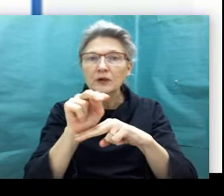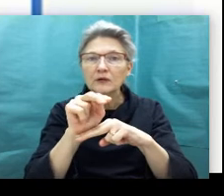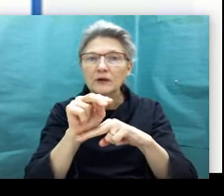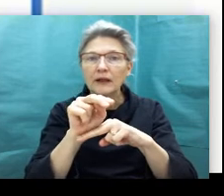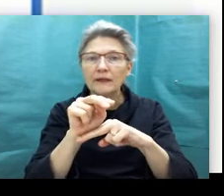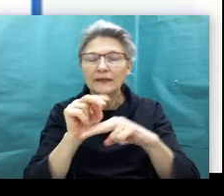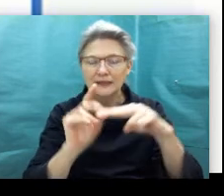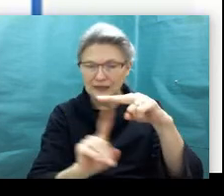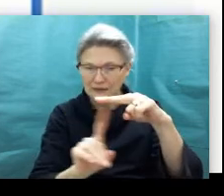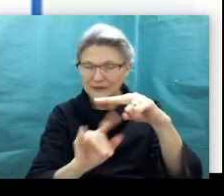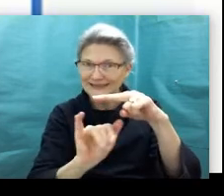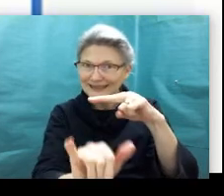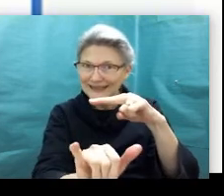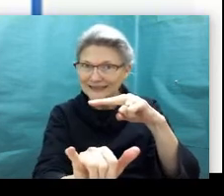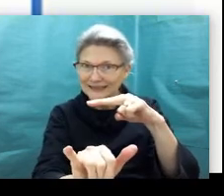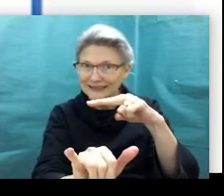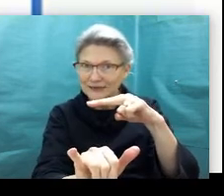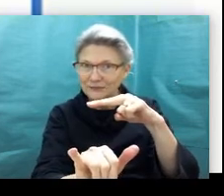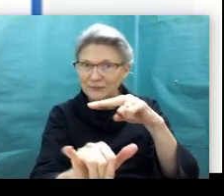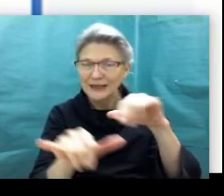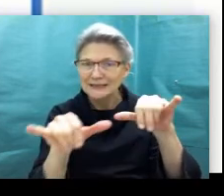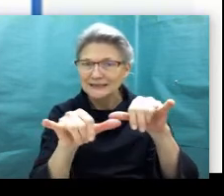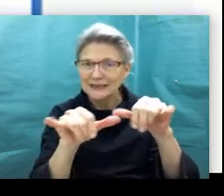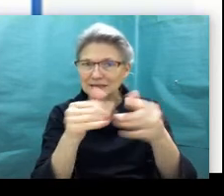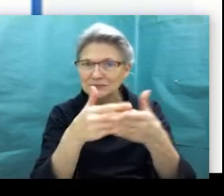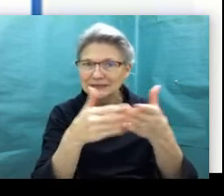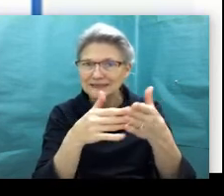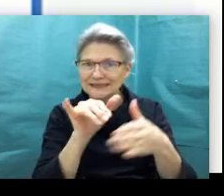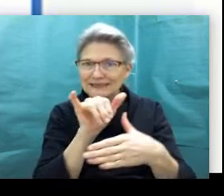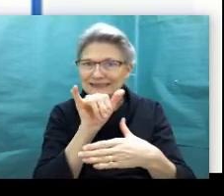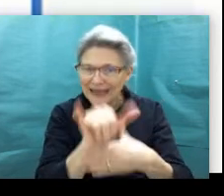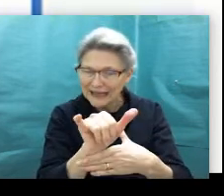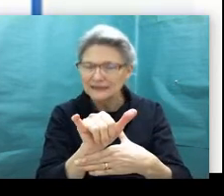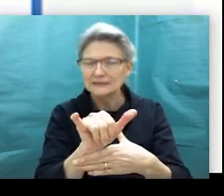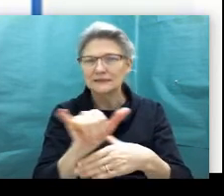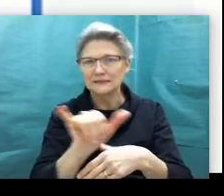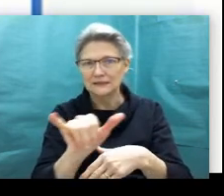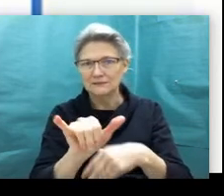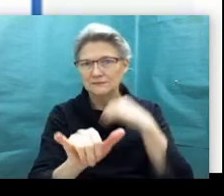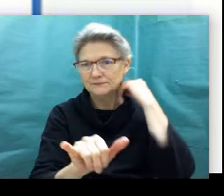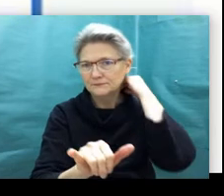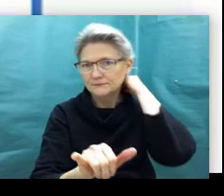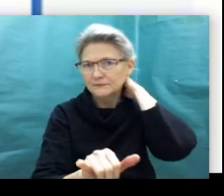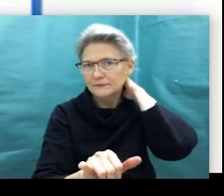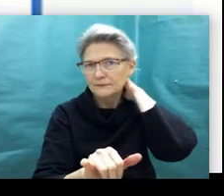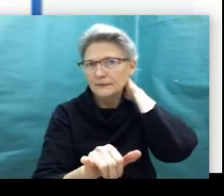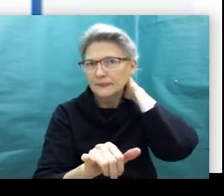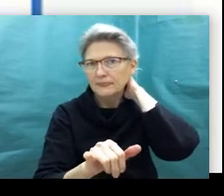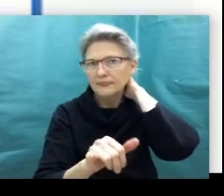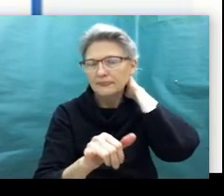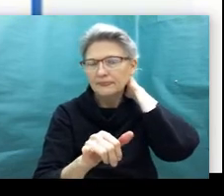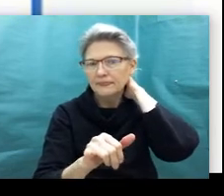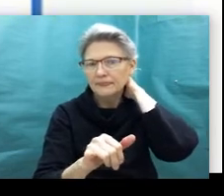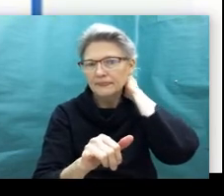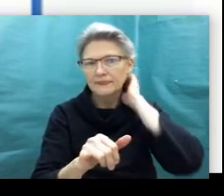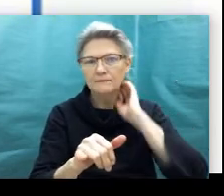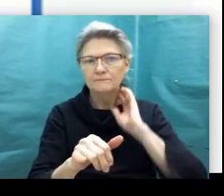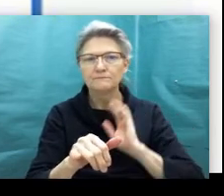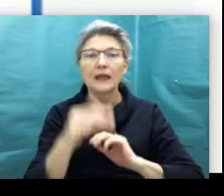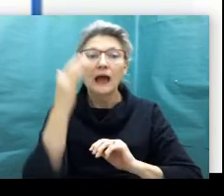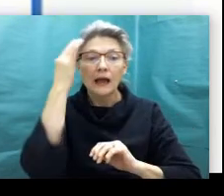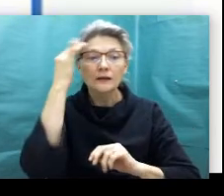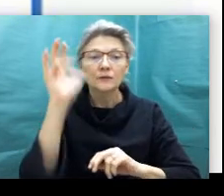the denominator the same because my size pieces are staying the same. So let's see how that would make sense. I know that 3 times